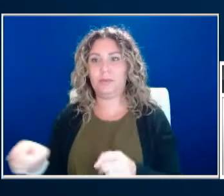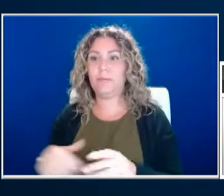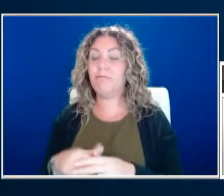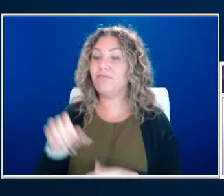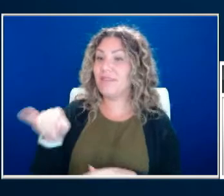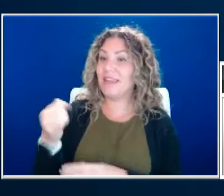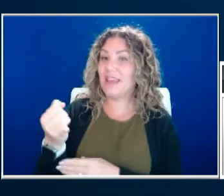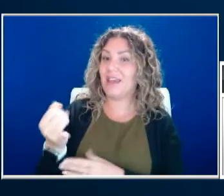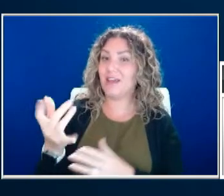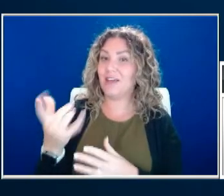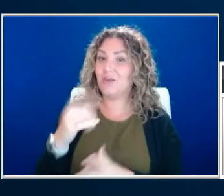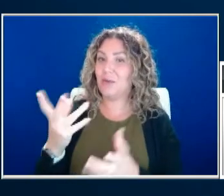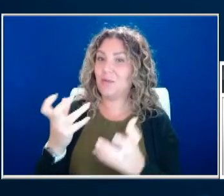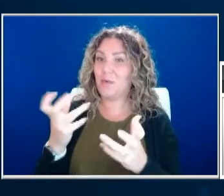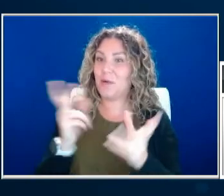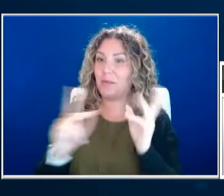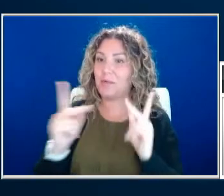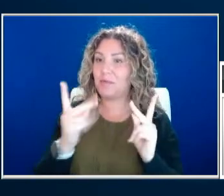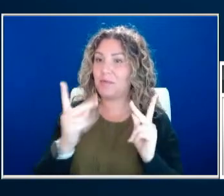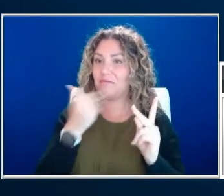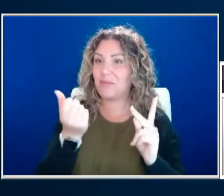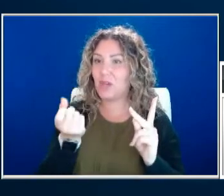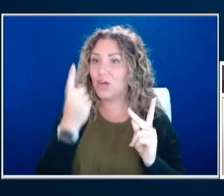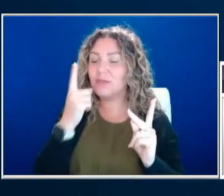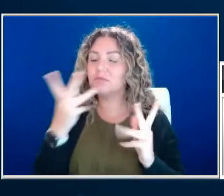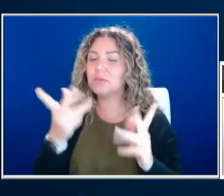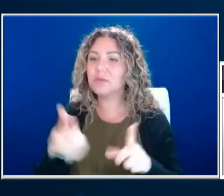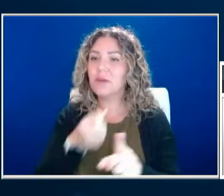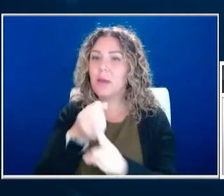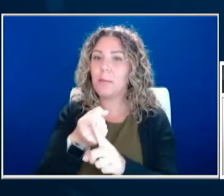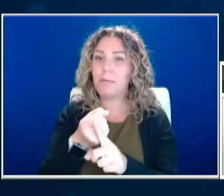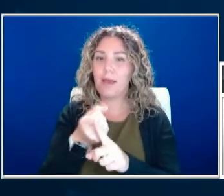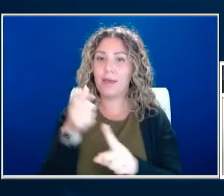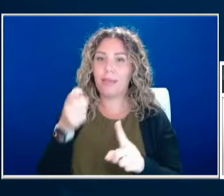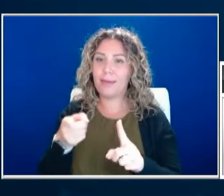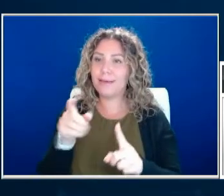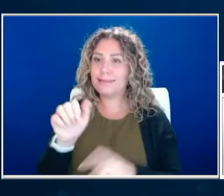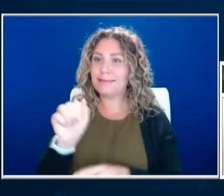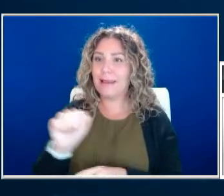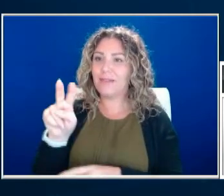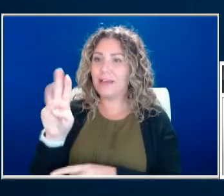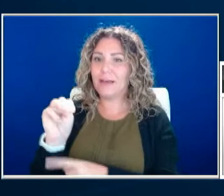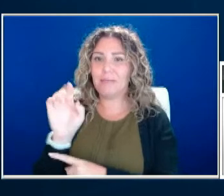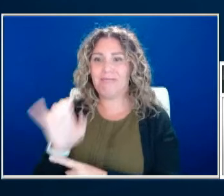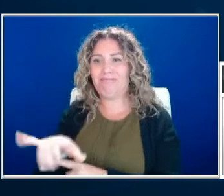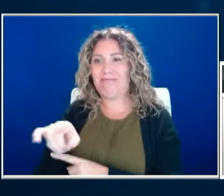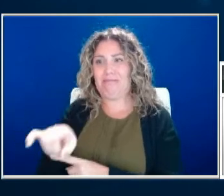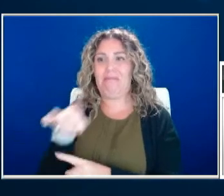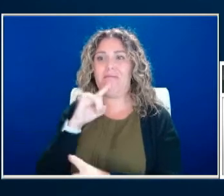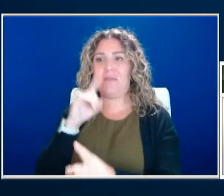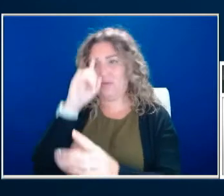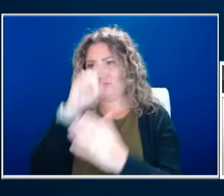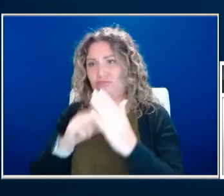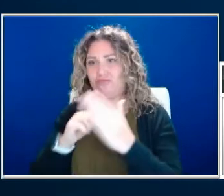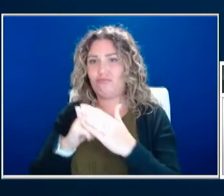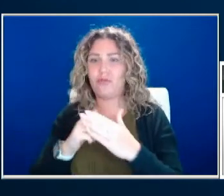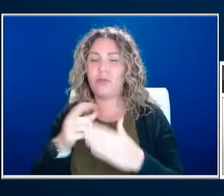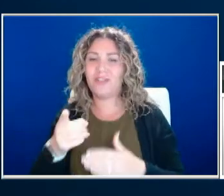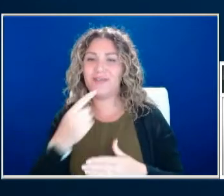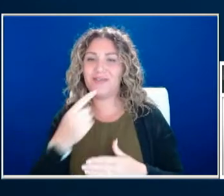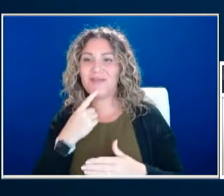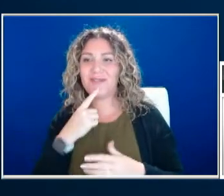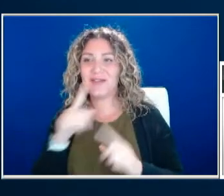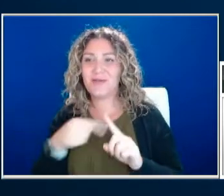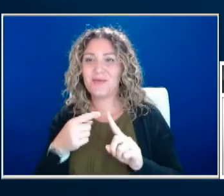have a better understanding of what impact this AVM stroke has had on you. And here's what you had to say when we first talked